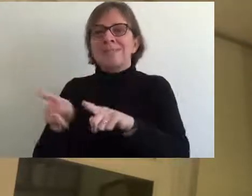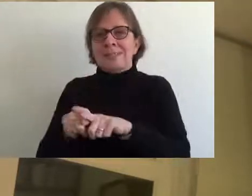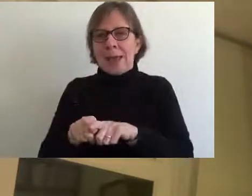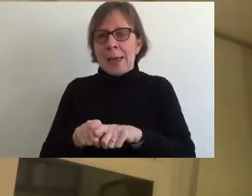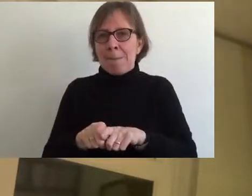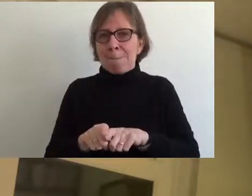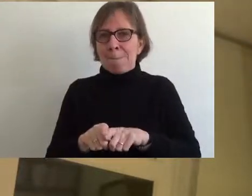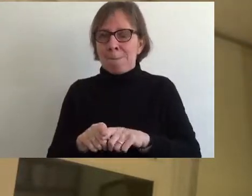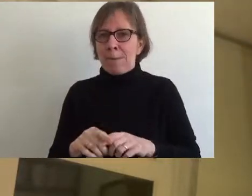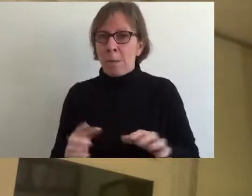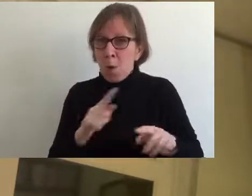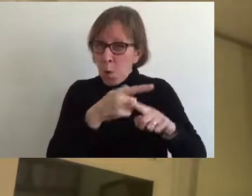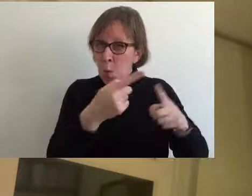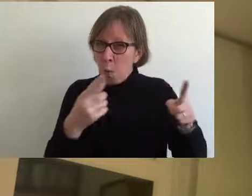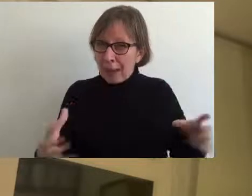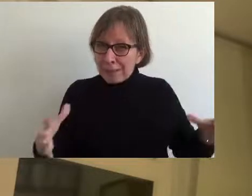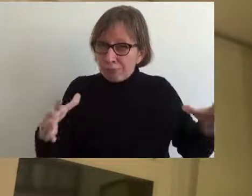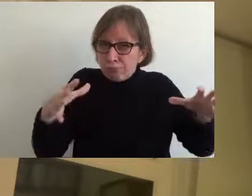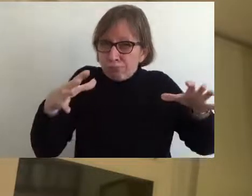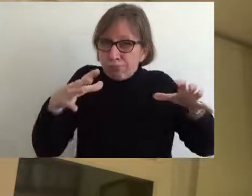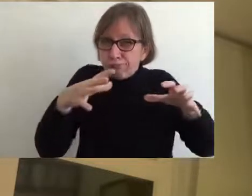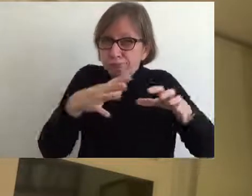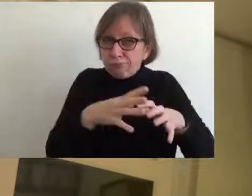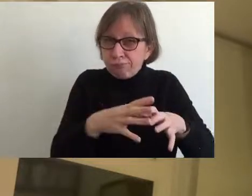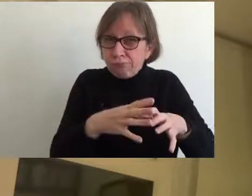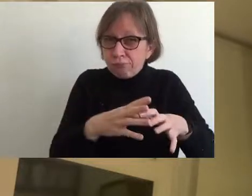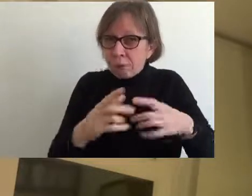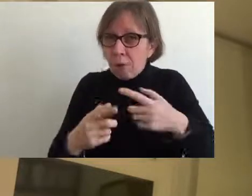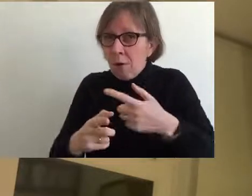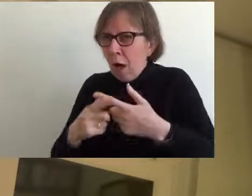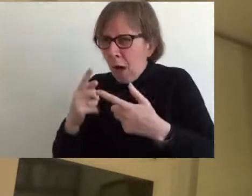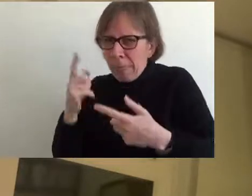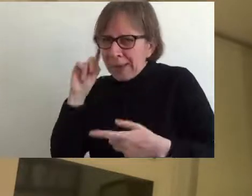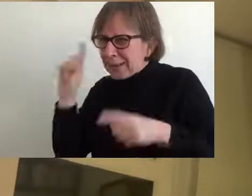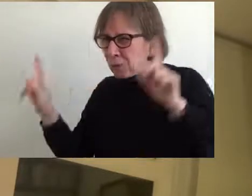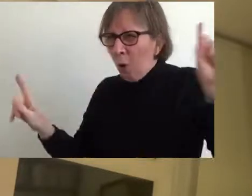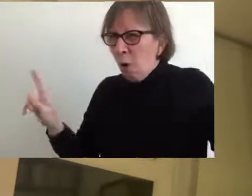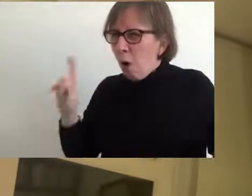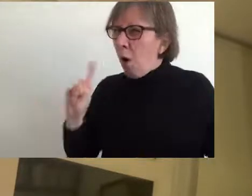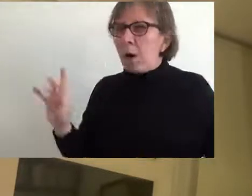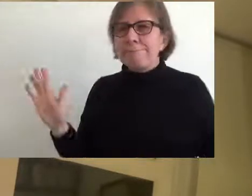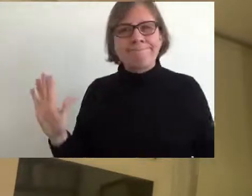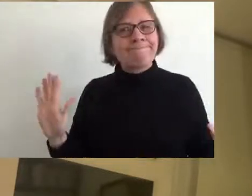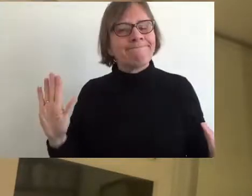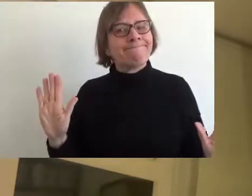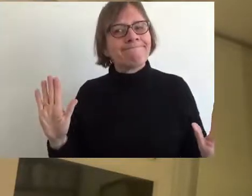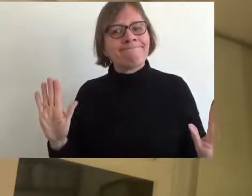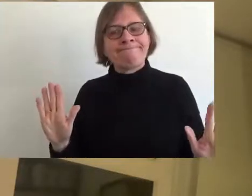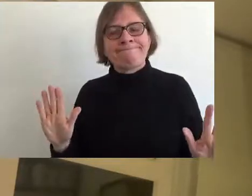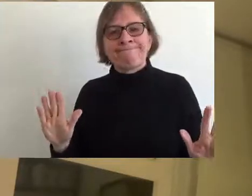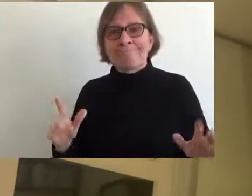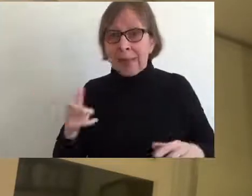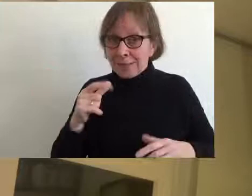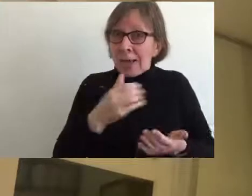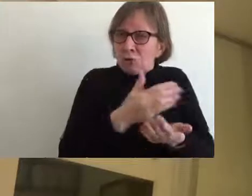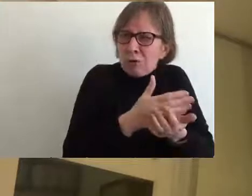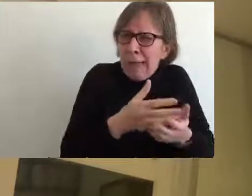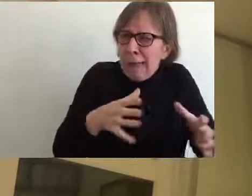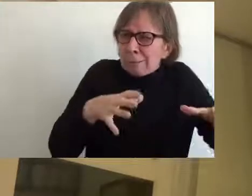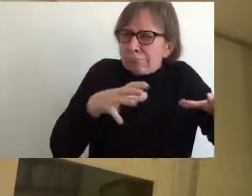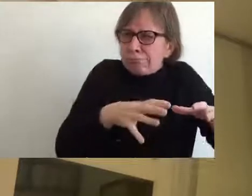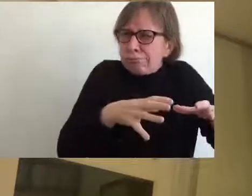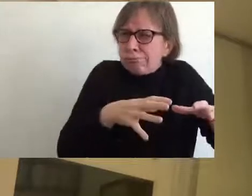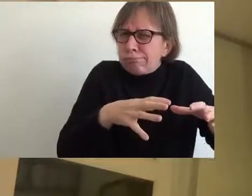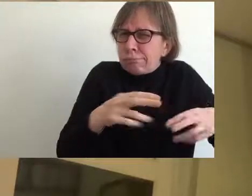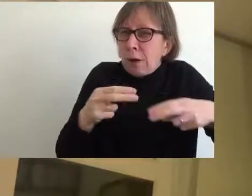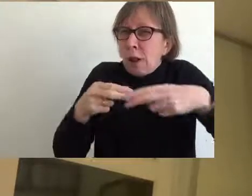another, we mustn't become a holy huddle. We have got to turn round. We can link our arms. We can share